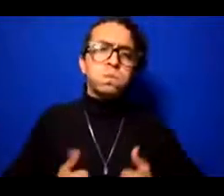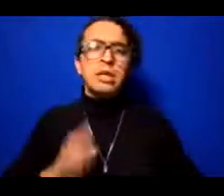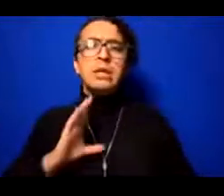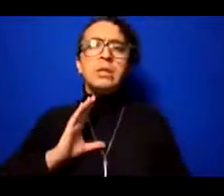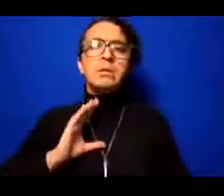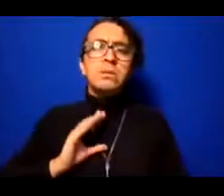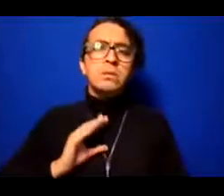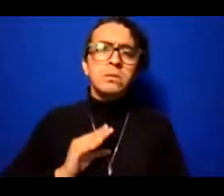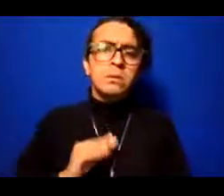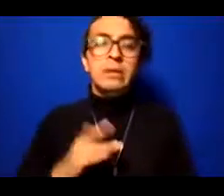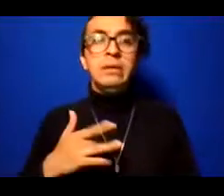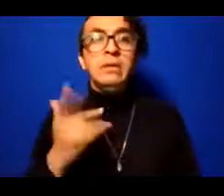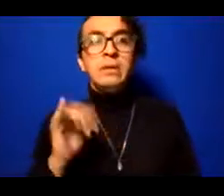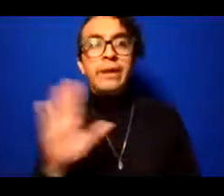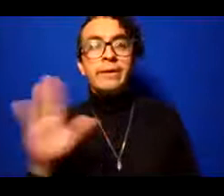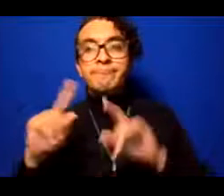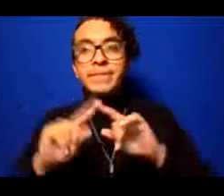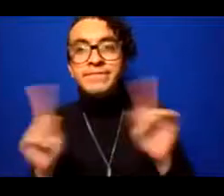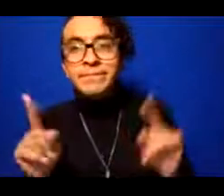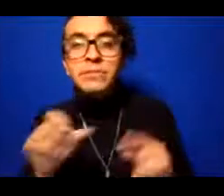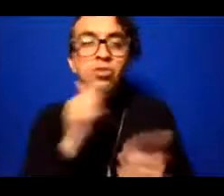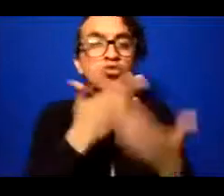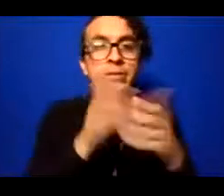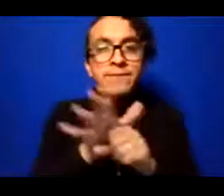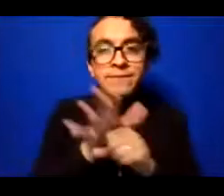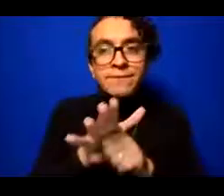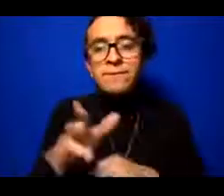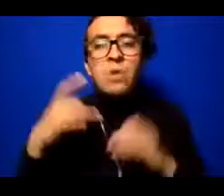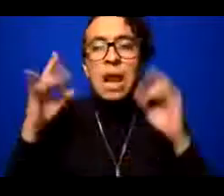feel that they're different, they're not good enough, nobody likes them,